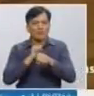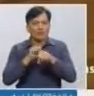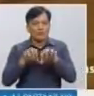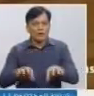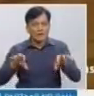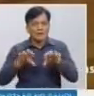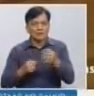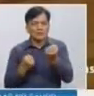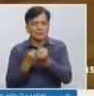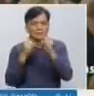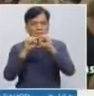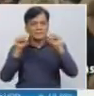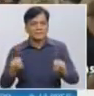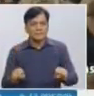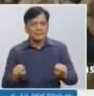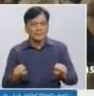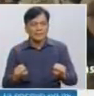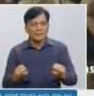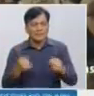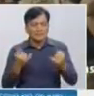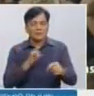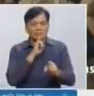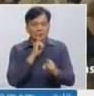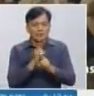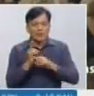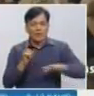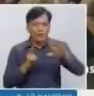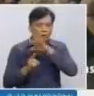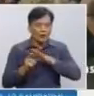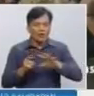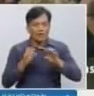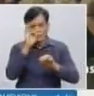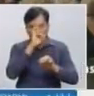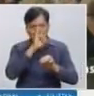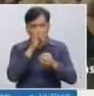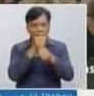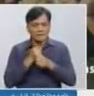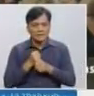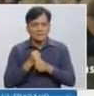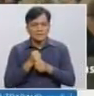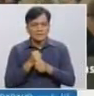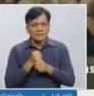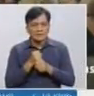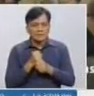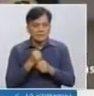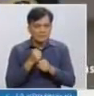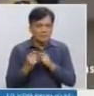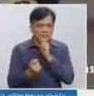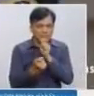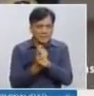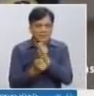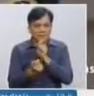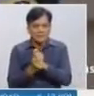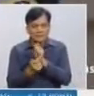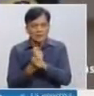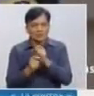workforce support system. This will ensure that every Filipino gets the appropriate,